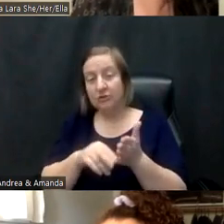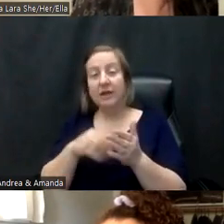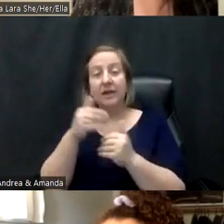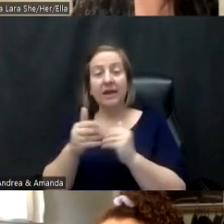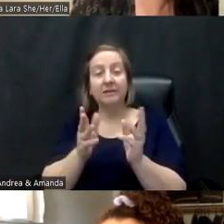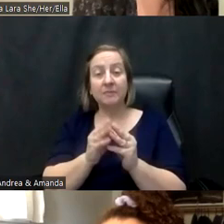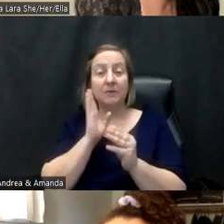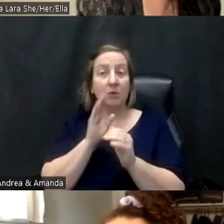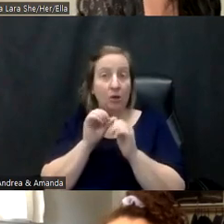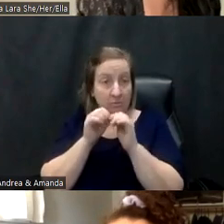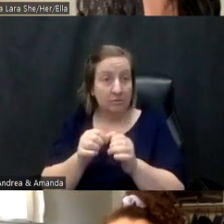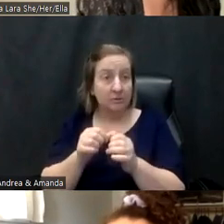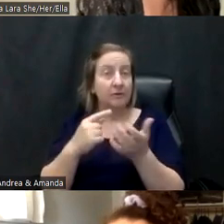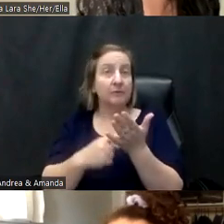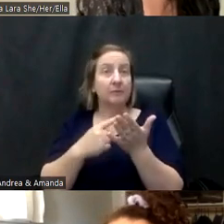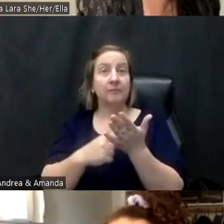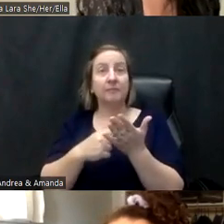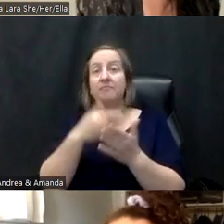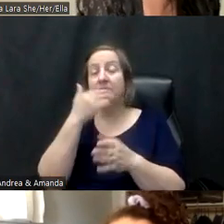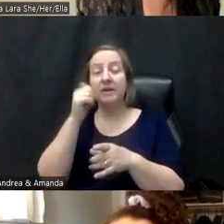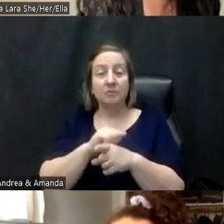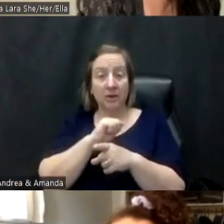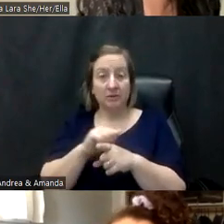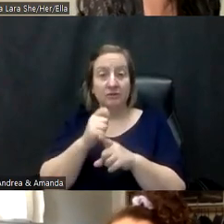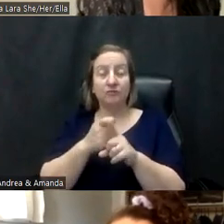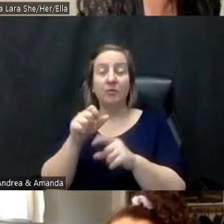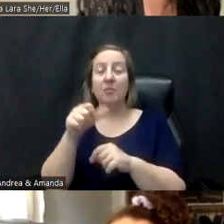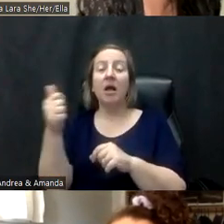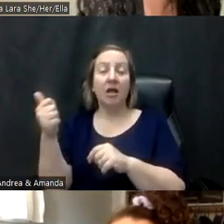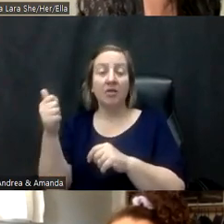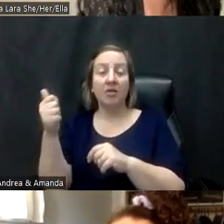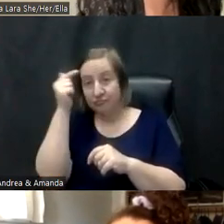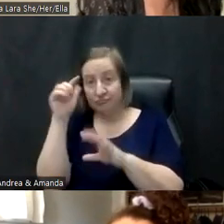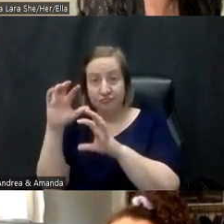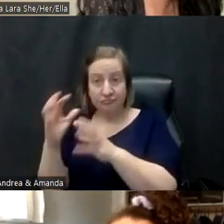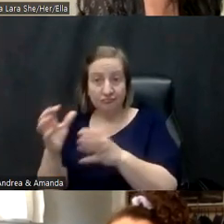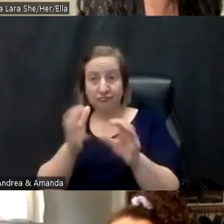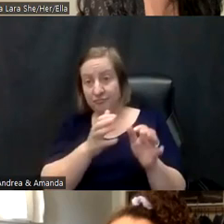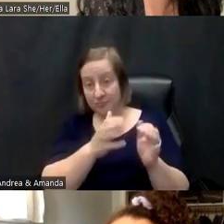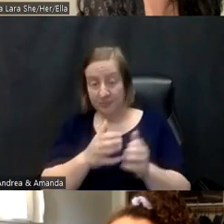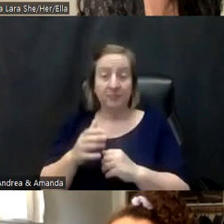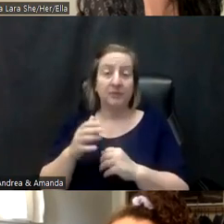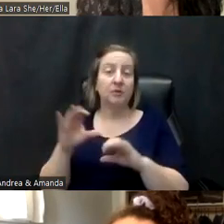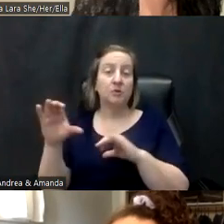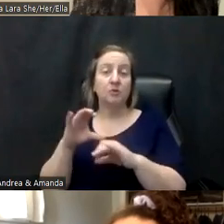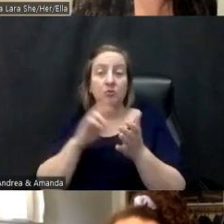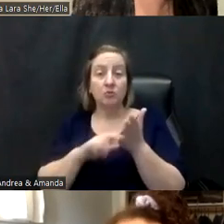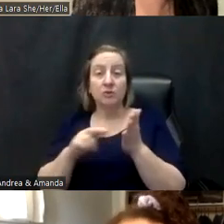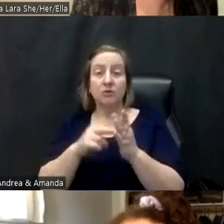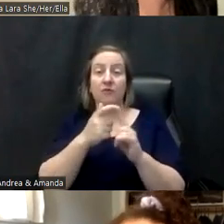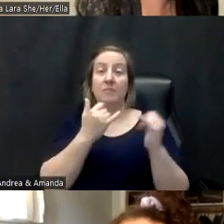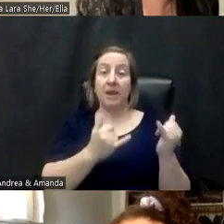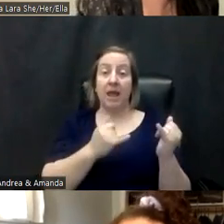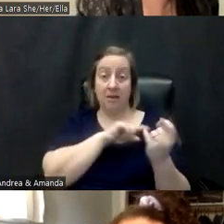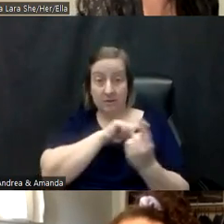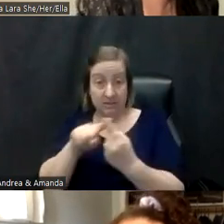we will continue to discuss on best practice from other jurisdictions. To do the research from now until then,